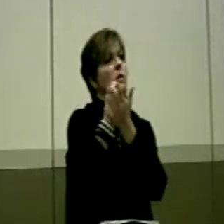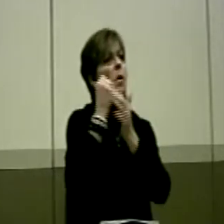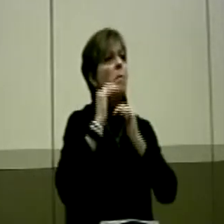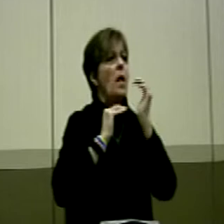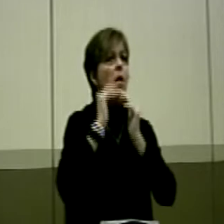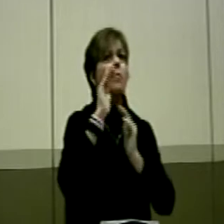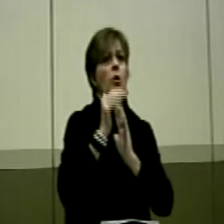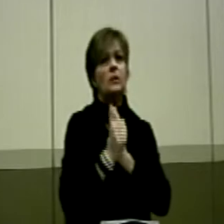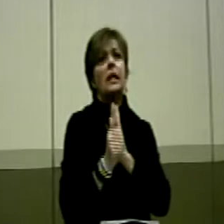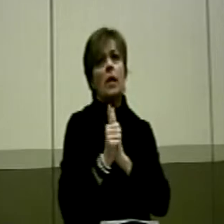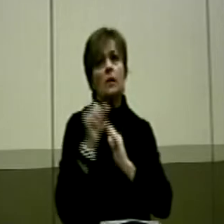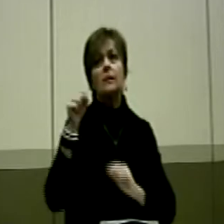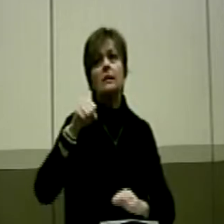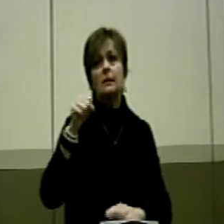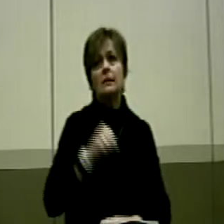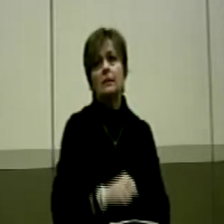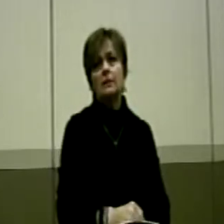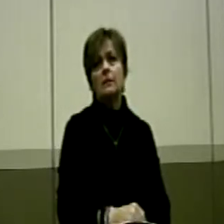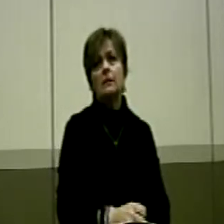Good point.